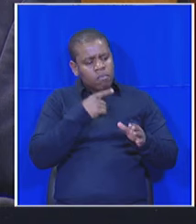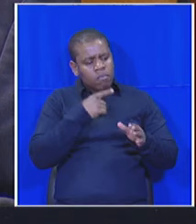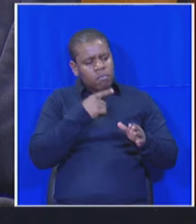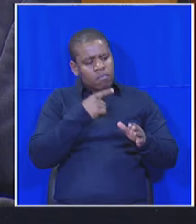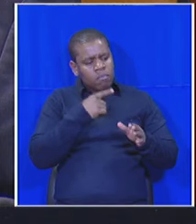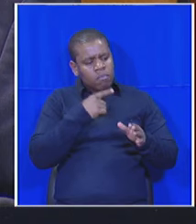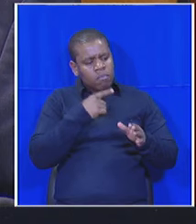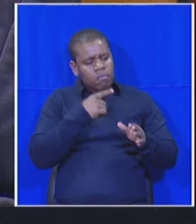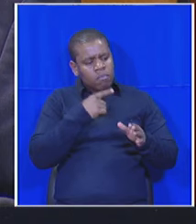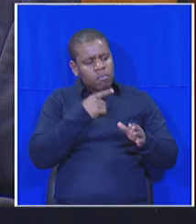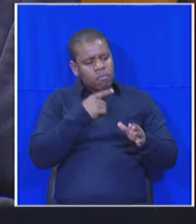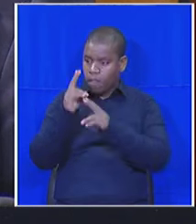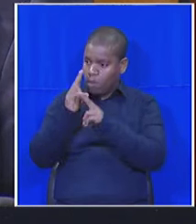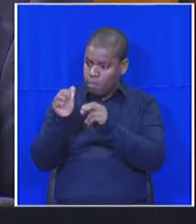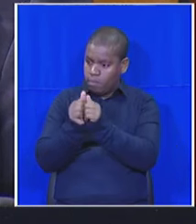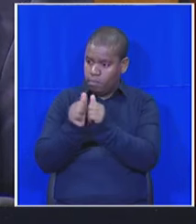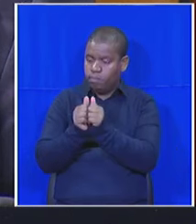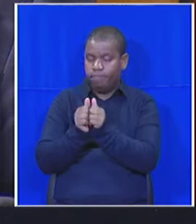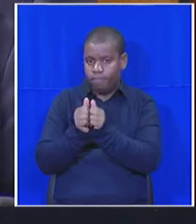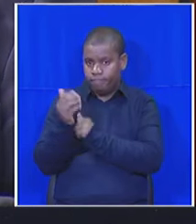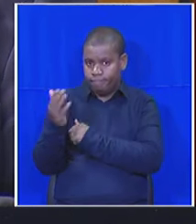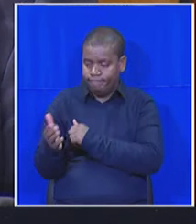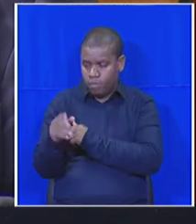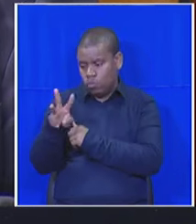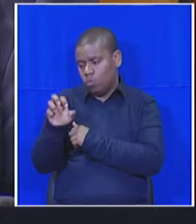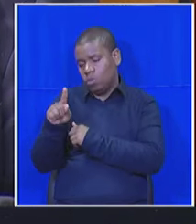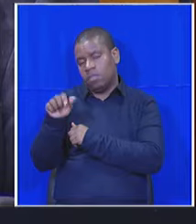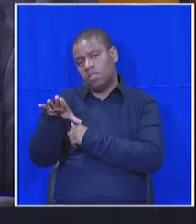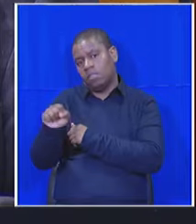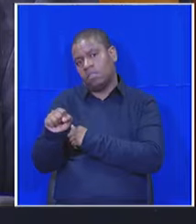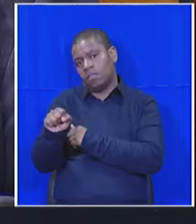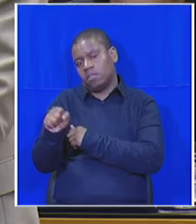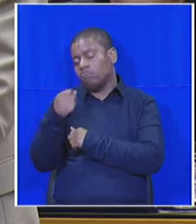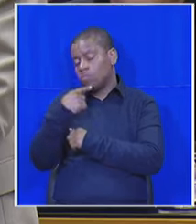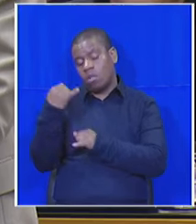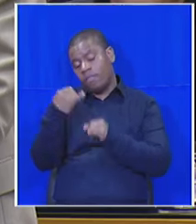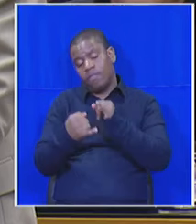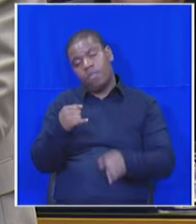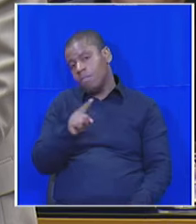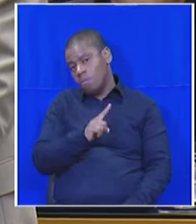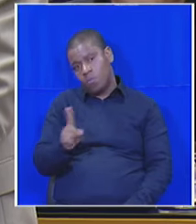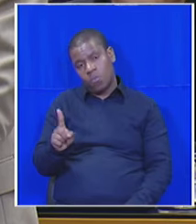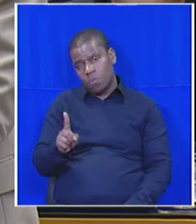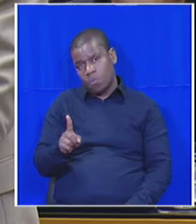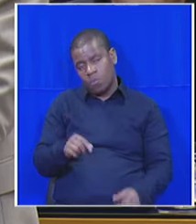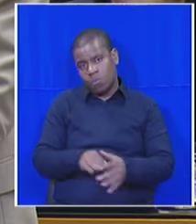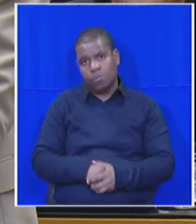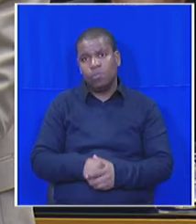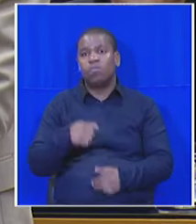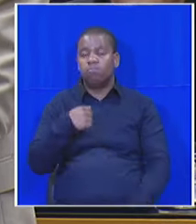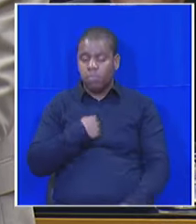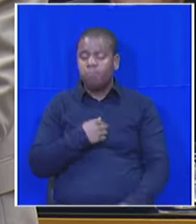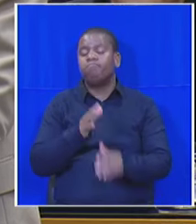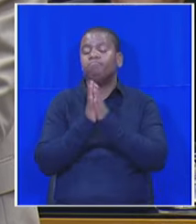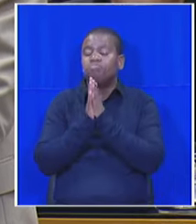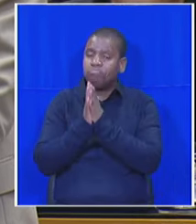Deputy Speaker. Honourable Waters? From what I heard, the Honourable Member say there was no aspersions being cast on the Honourable Minister, and I would urge you to